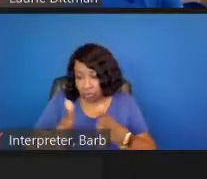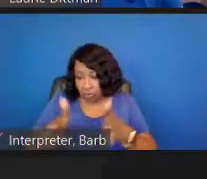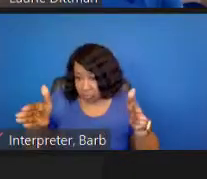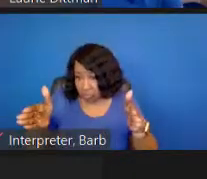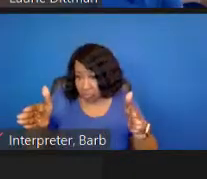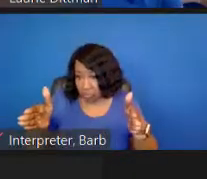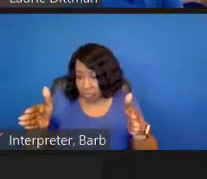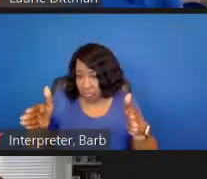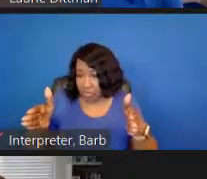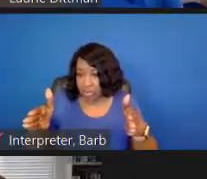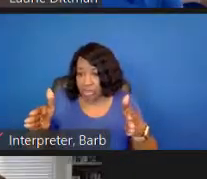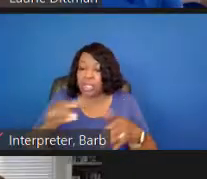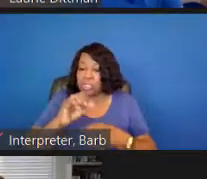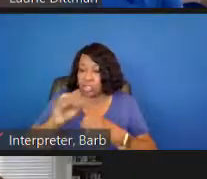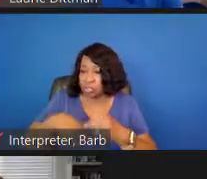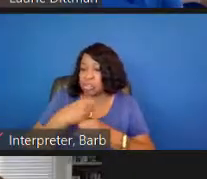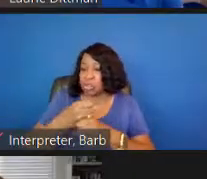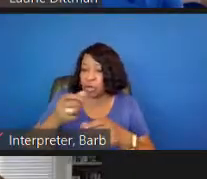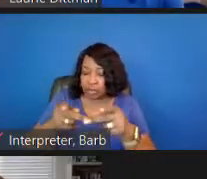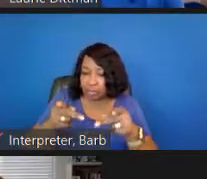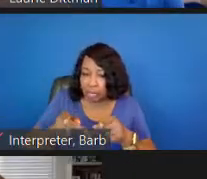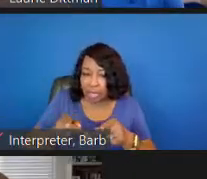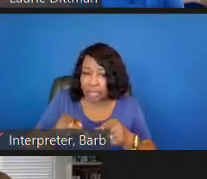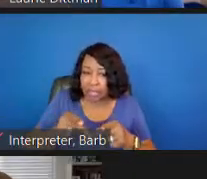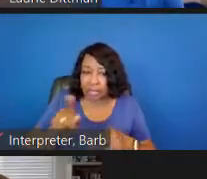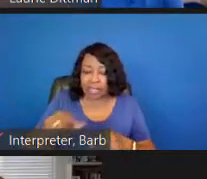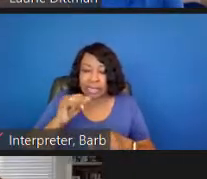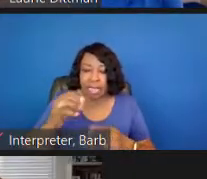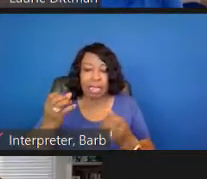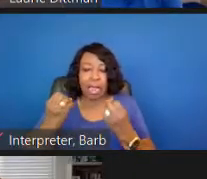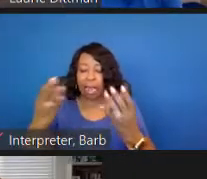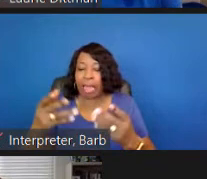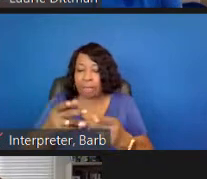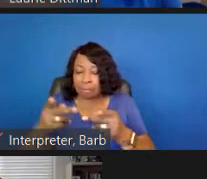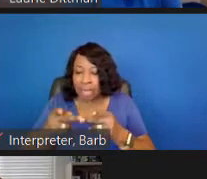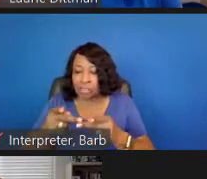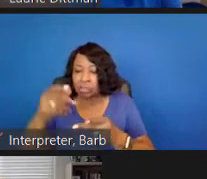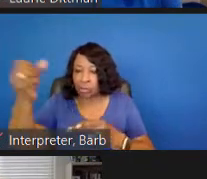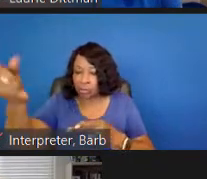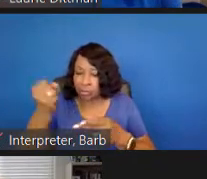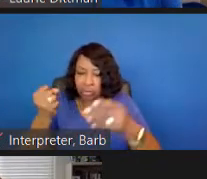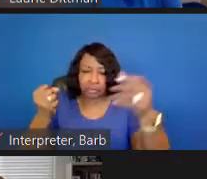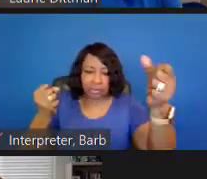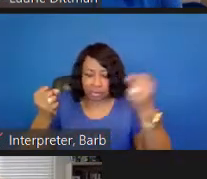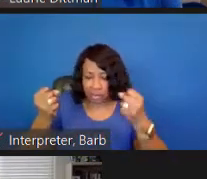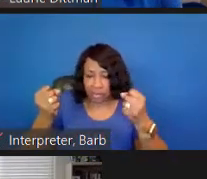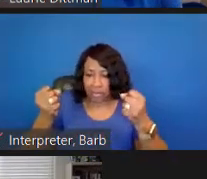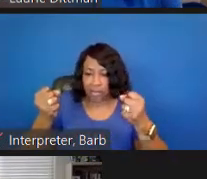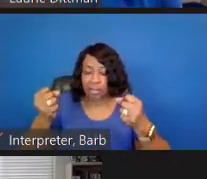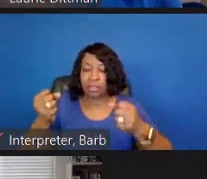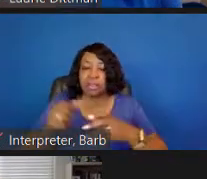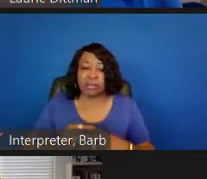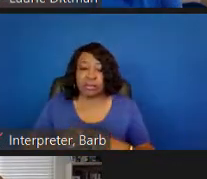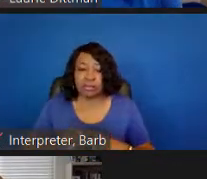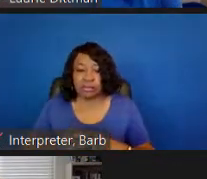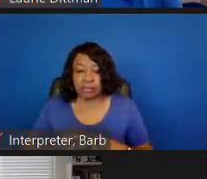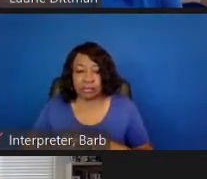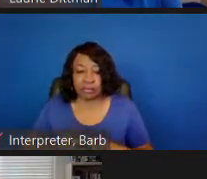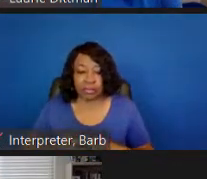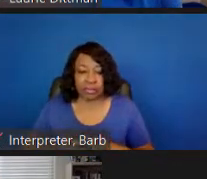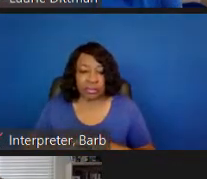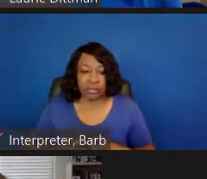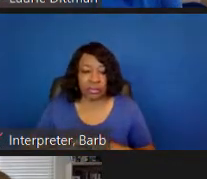securement space. There's not a lot of places to grab on, so we figured let's optimize that and throw some more handles in